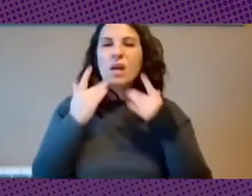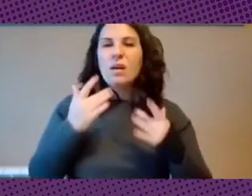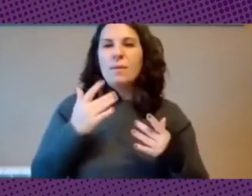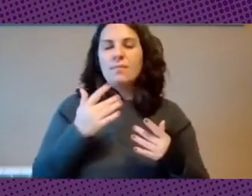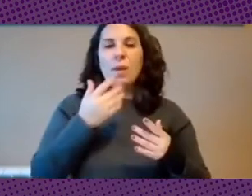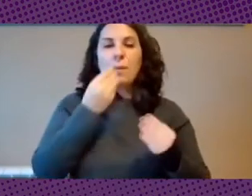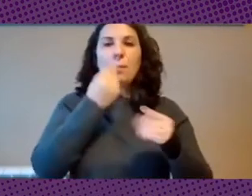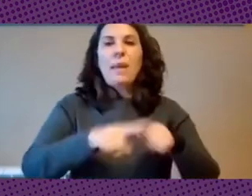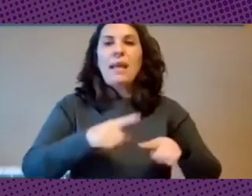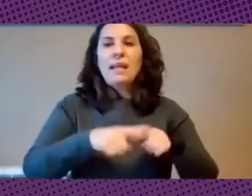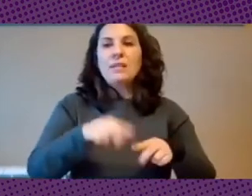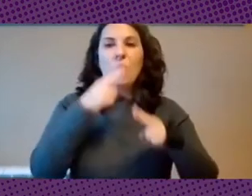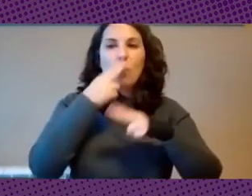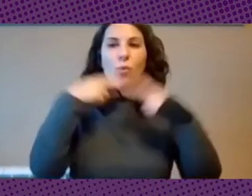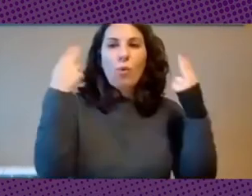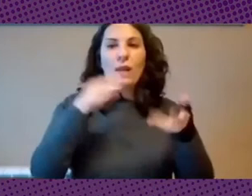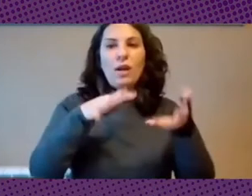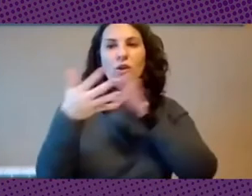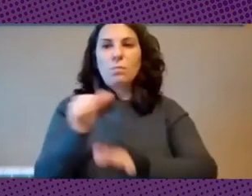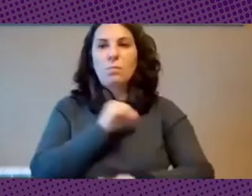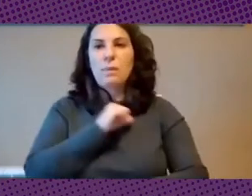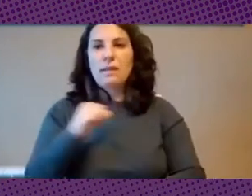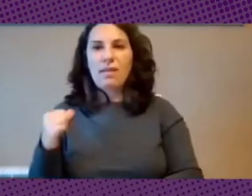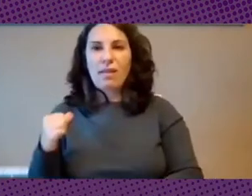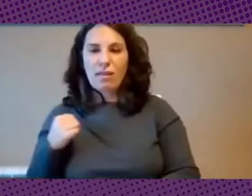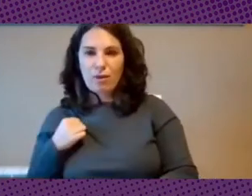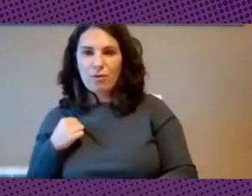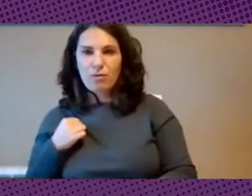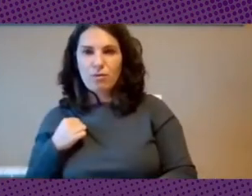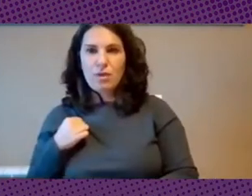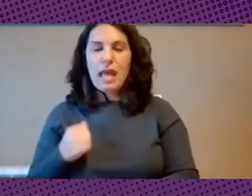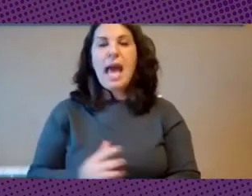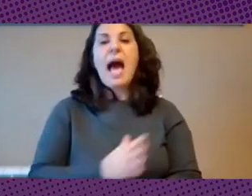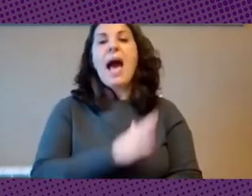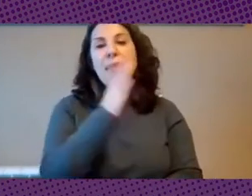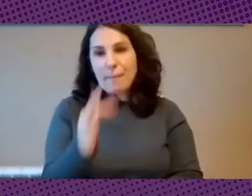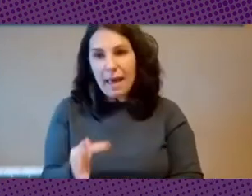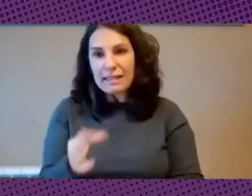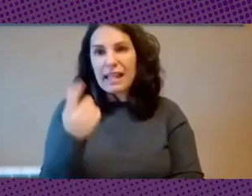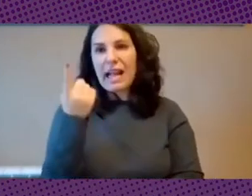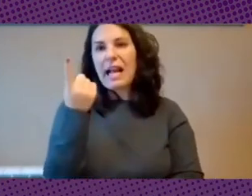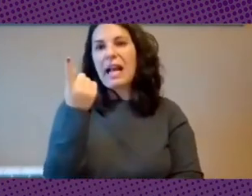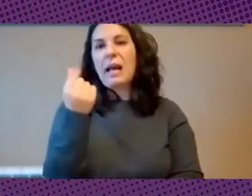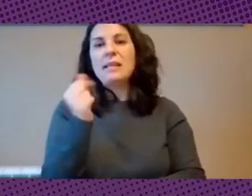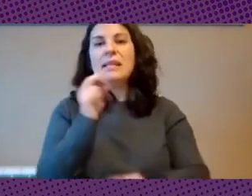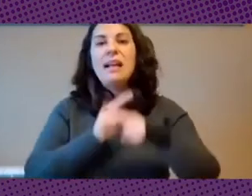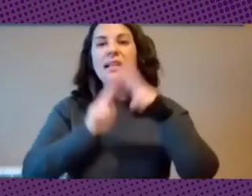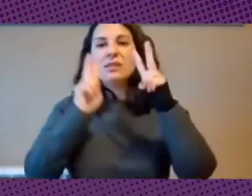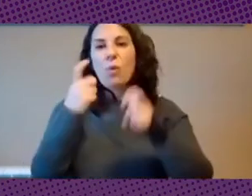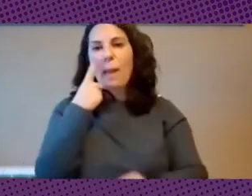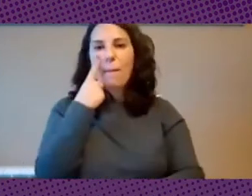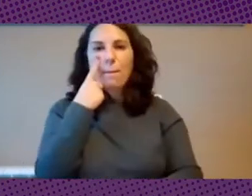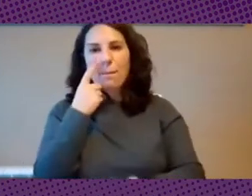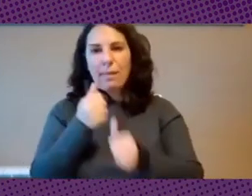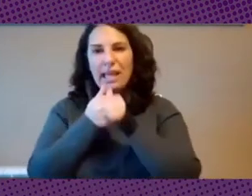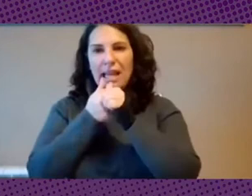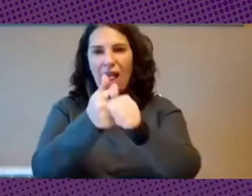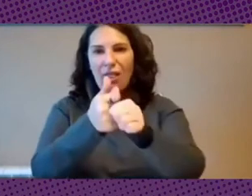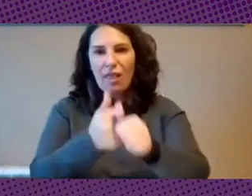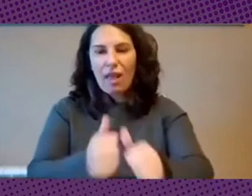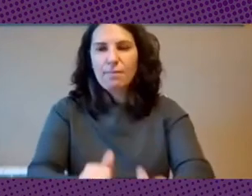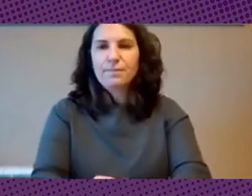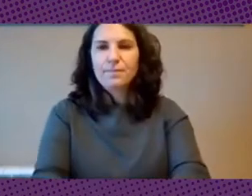surveillance capitalism through our presence in digital spaces. And what this does is it